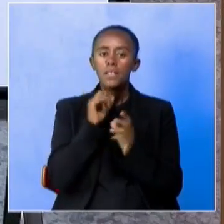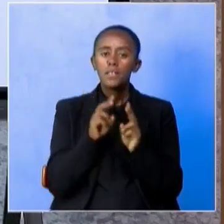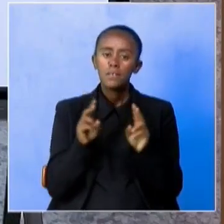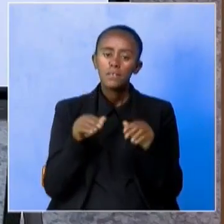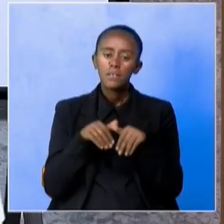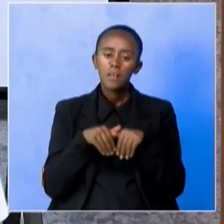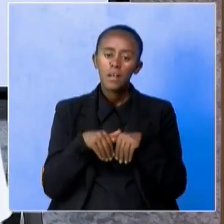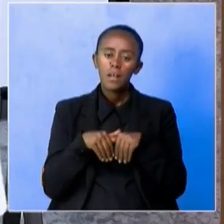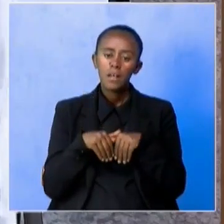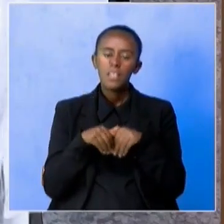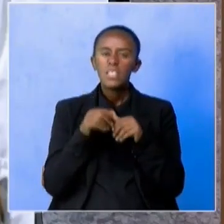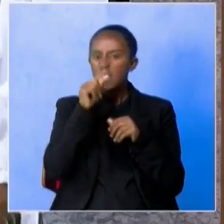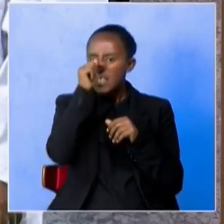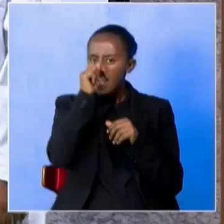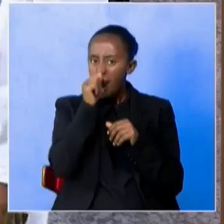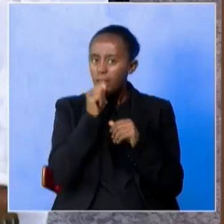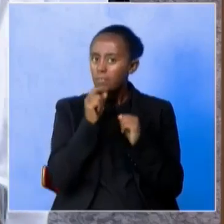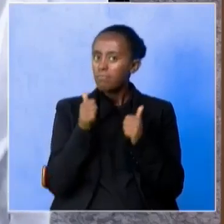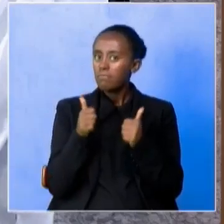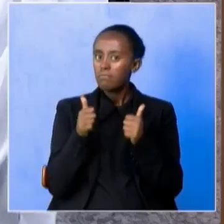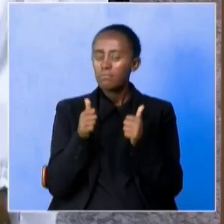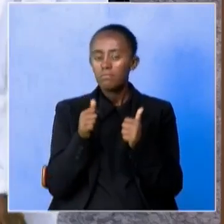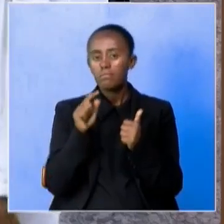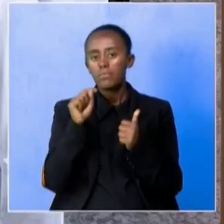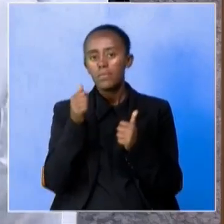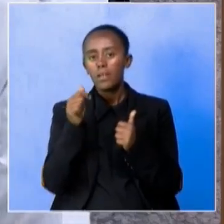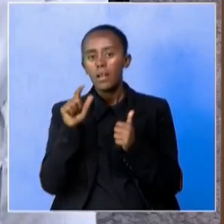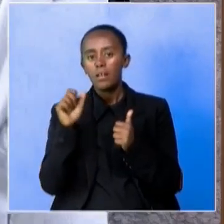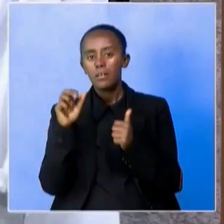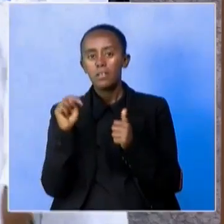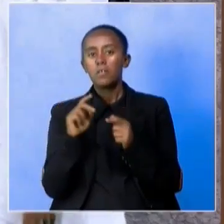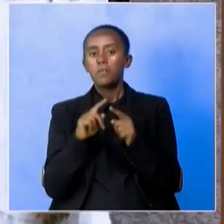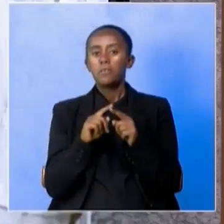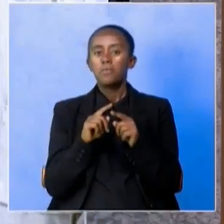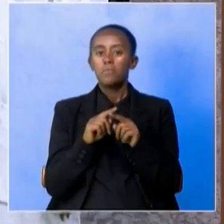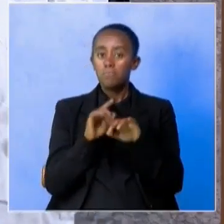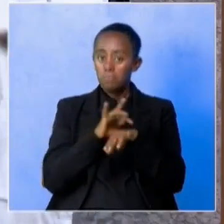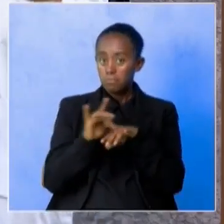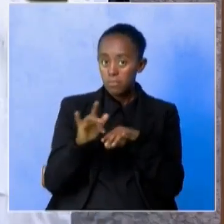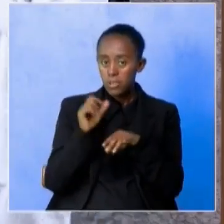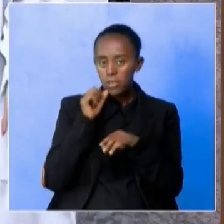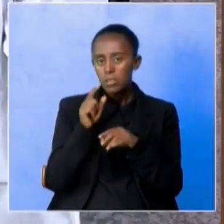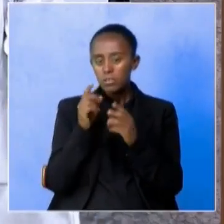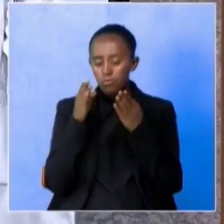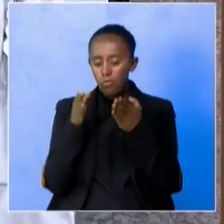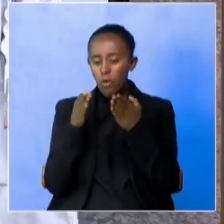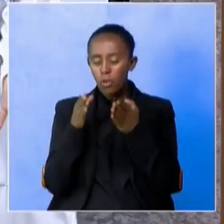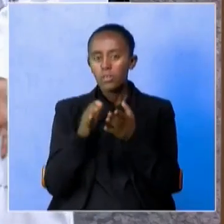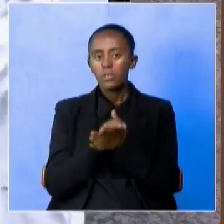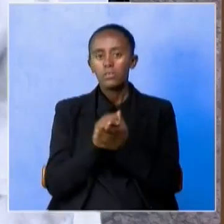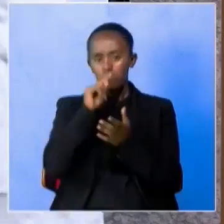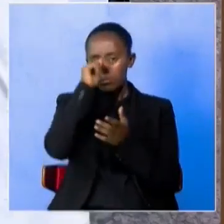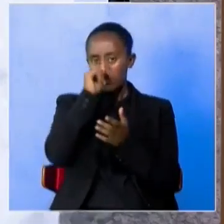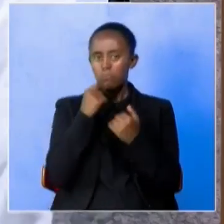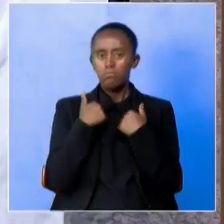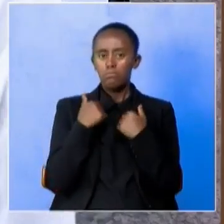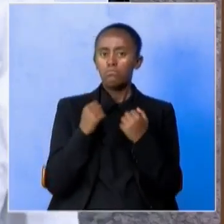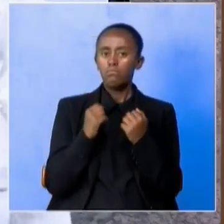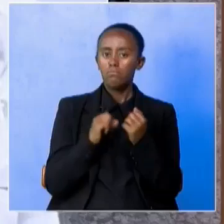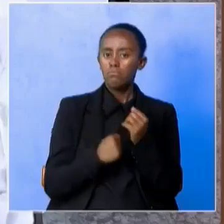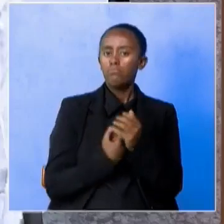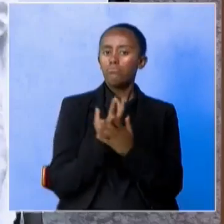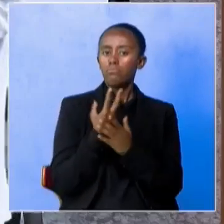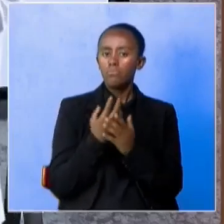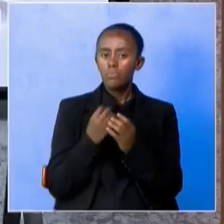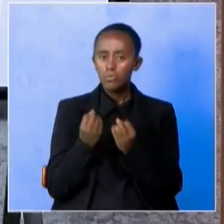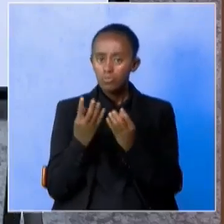very talented. She still needs to focus more. She is talented, so why does she need to